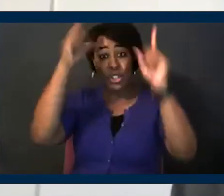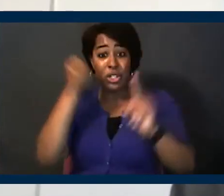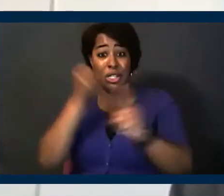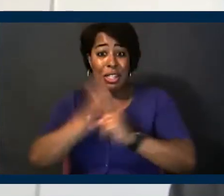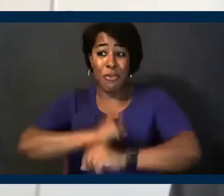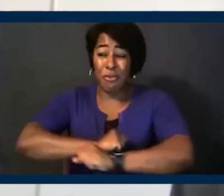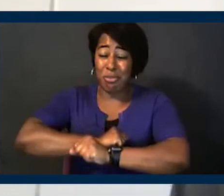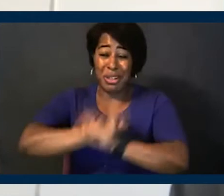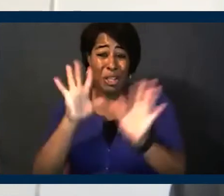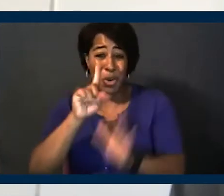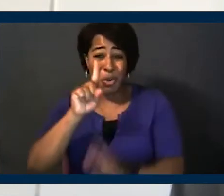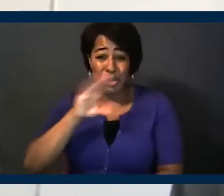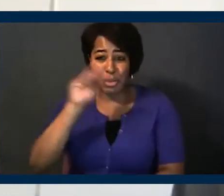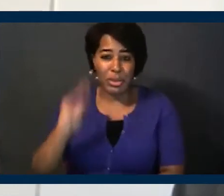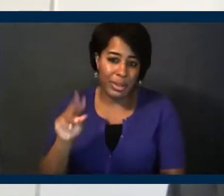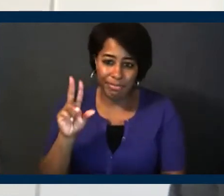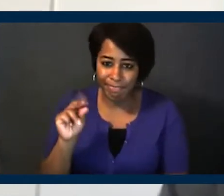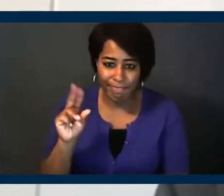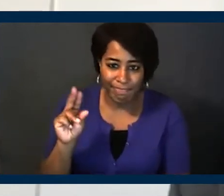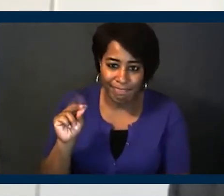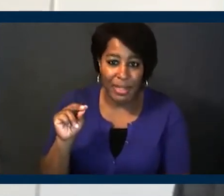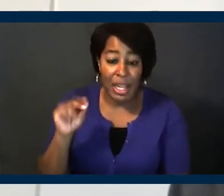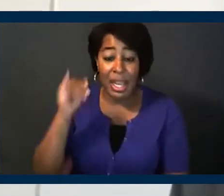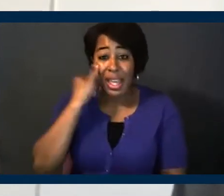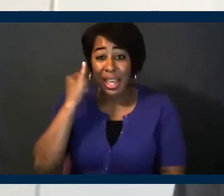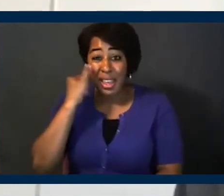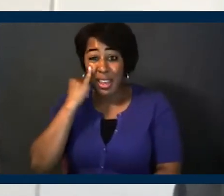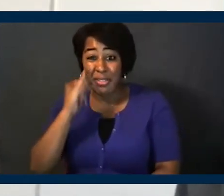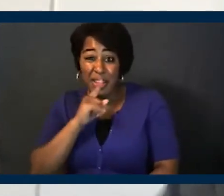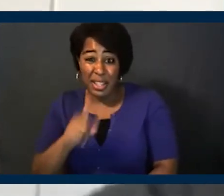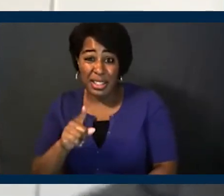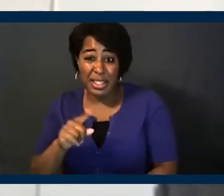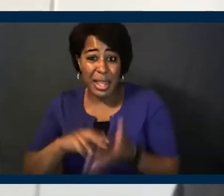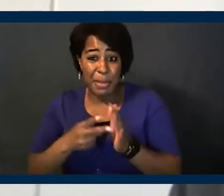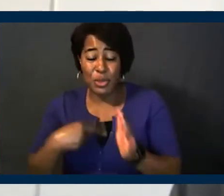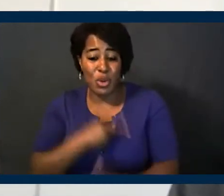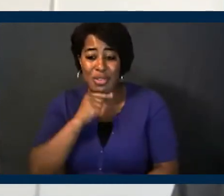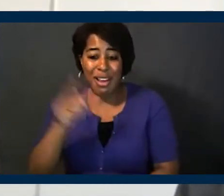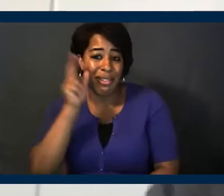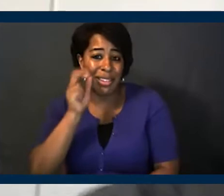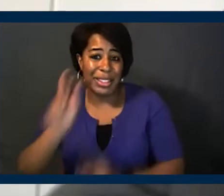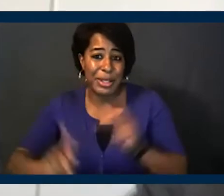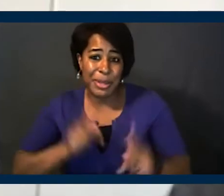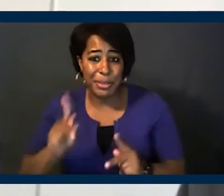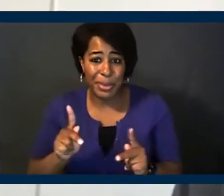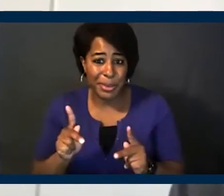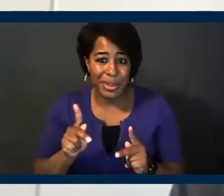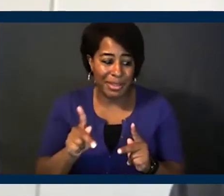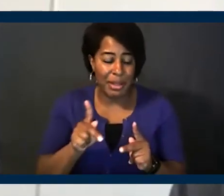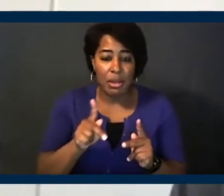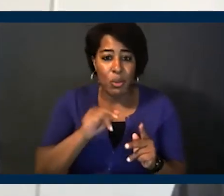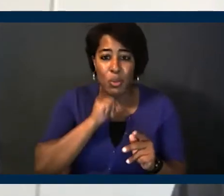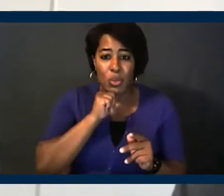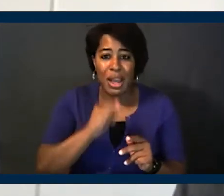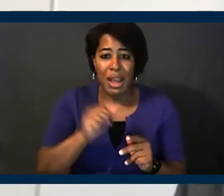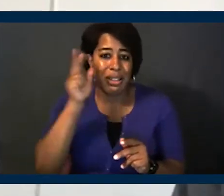folks on the ground, because our needs are dynamic and they're changing. And some have been constant for decades, some for 400 years. But as